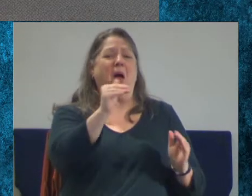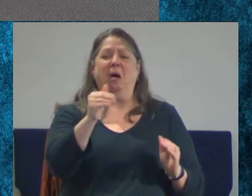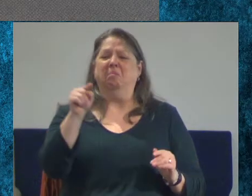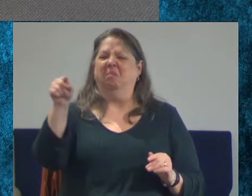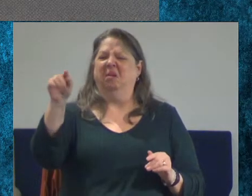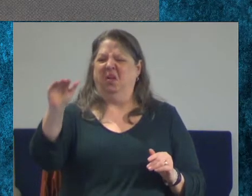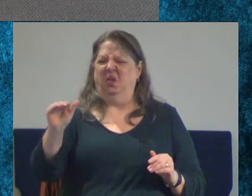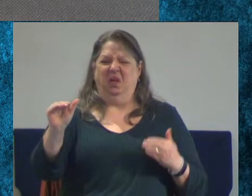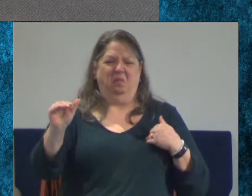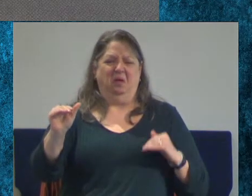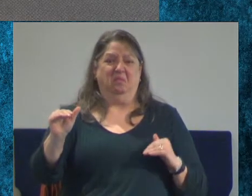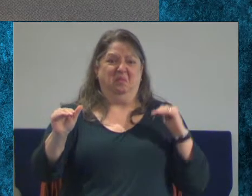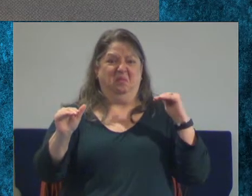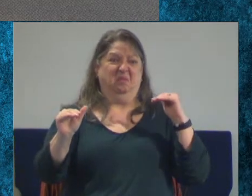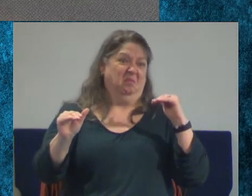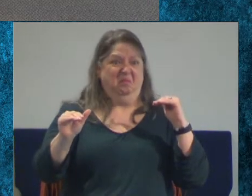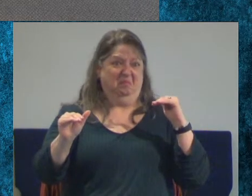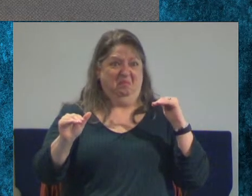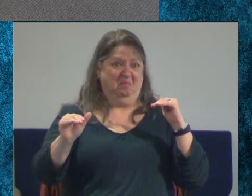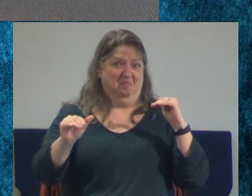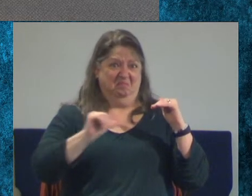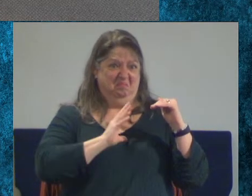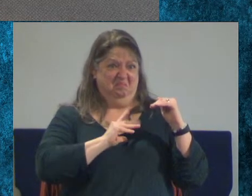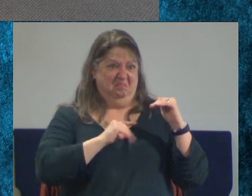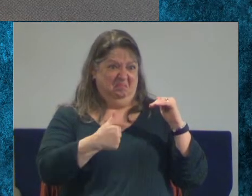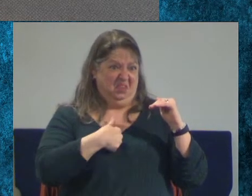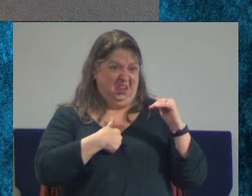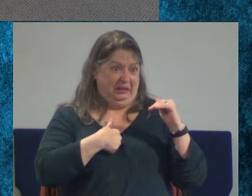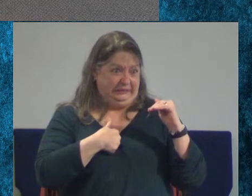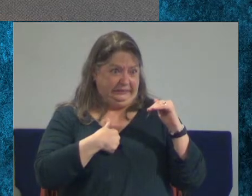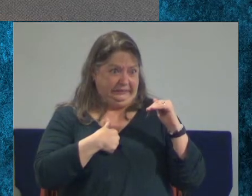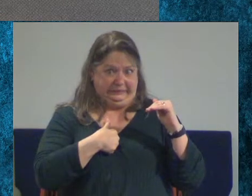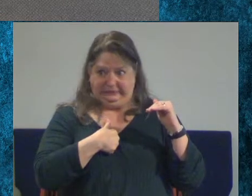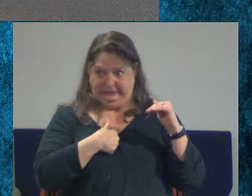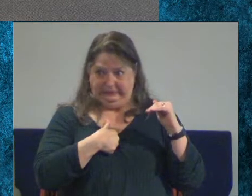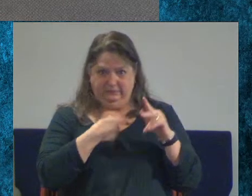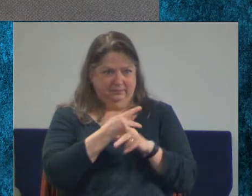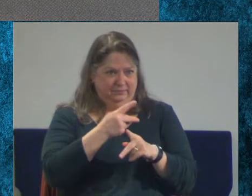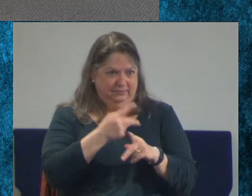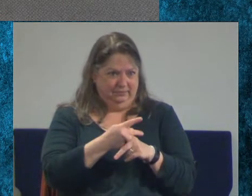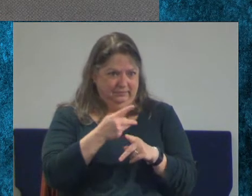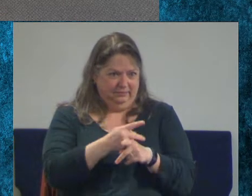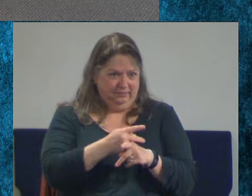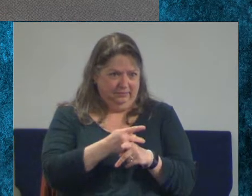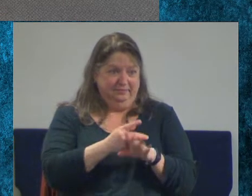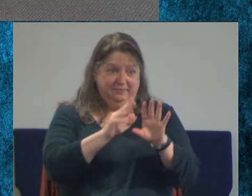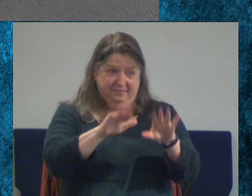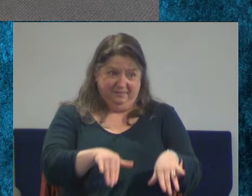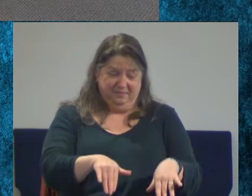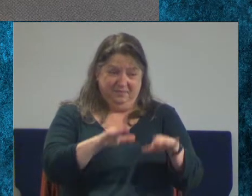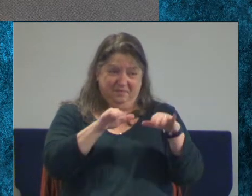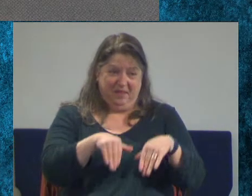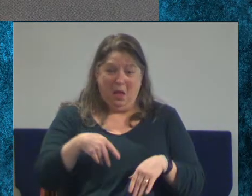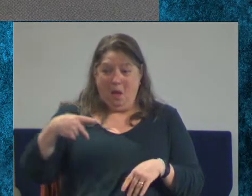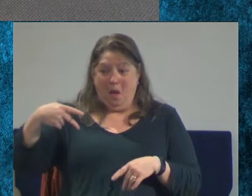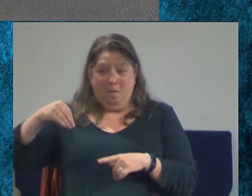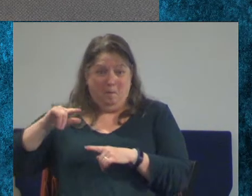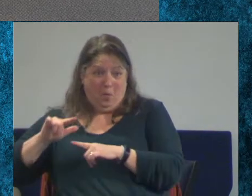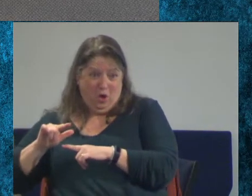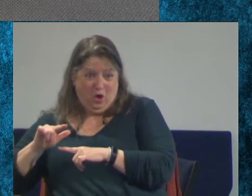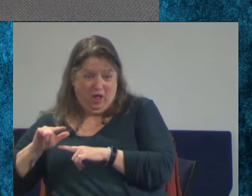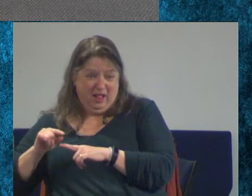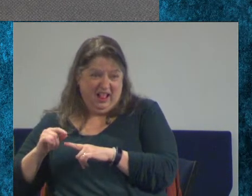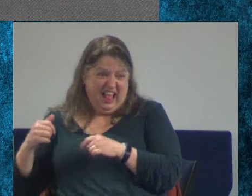going through the process of discipleship, and we think we're doing fine. Paul is challenging Philemon